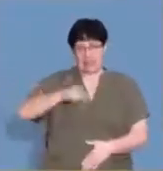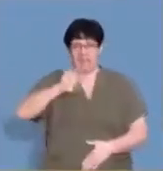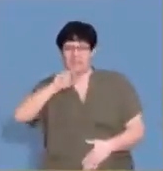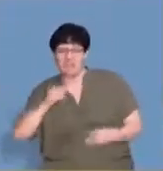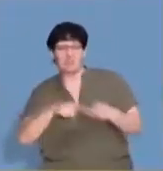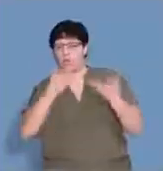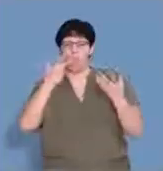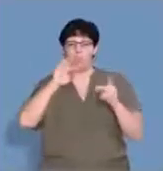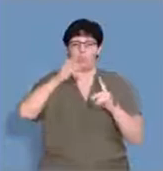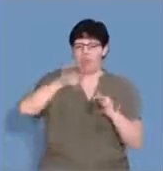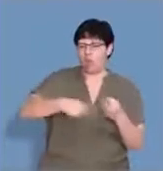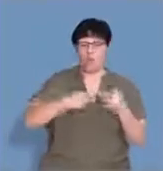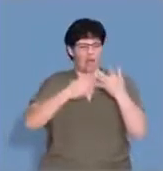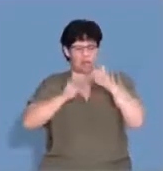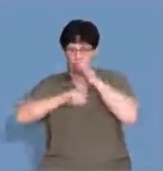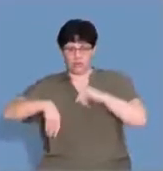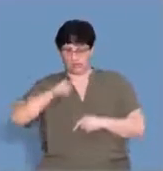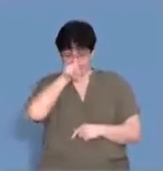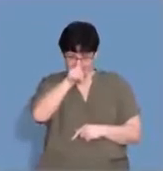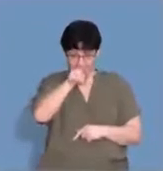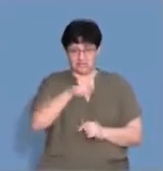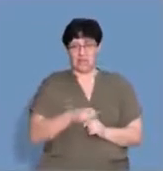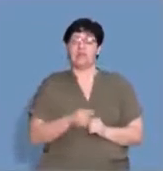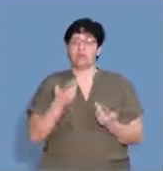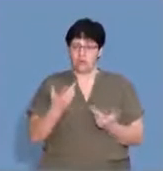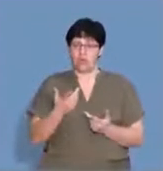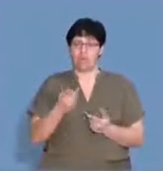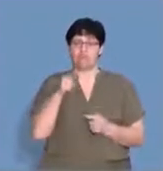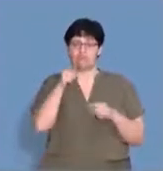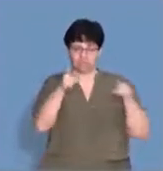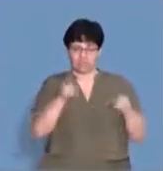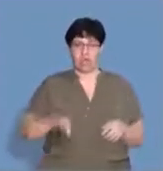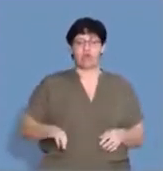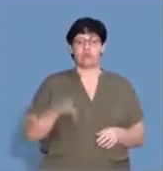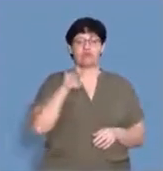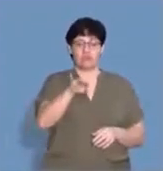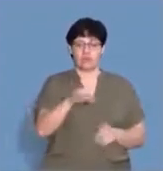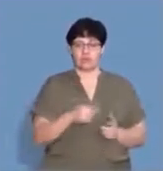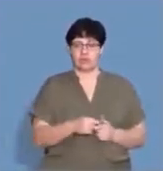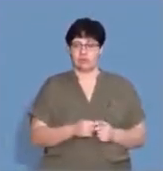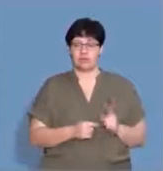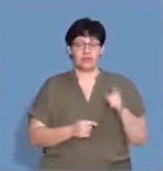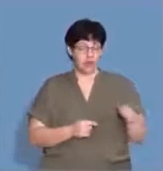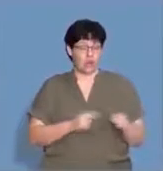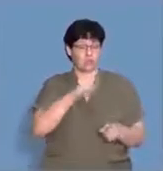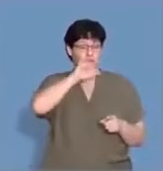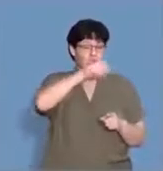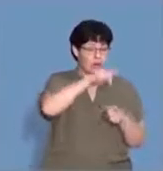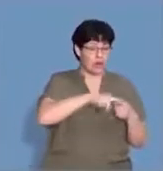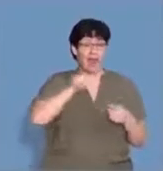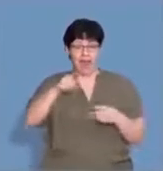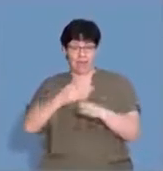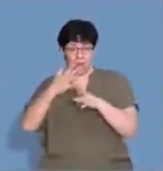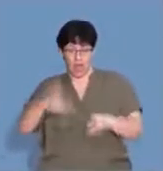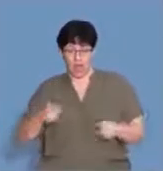what the company pays him. John and his employer contribute, so we've got John and his employer